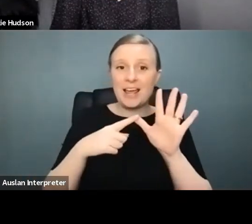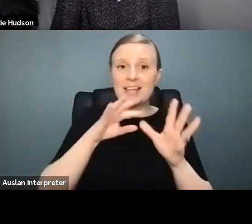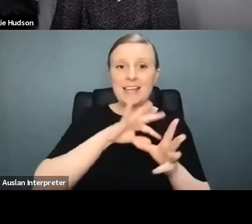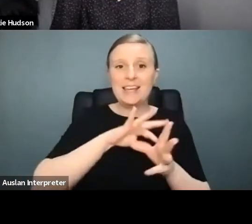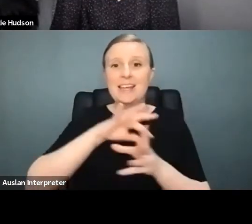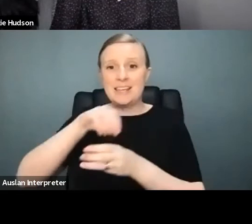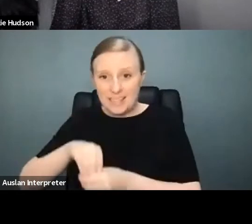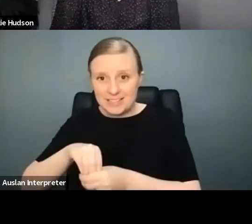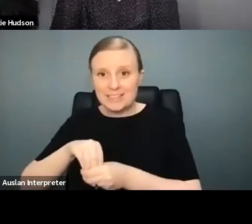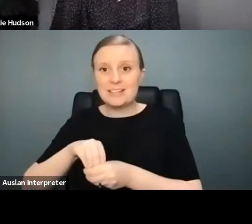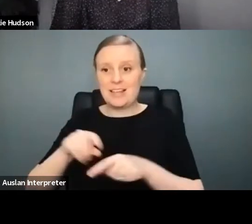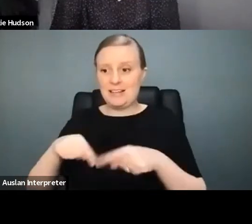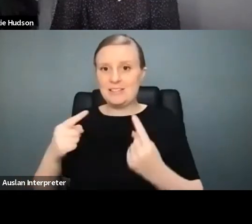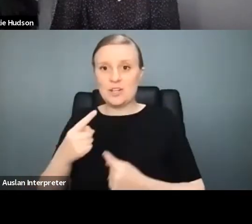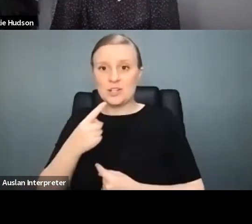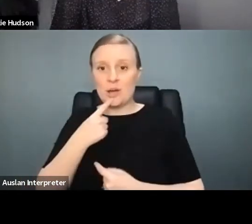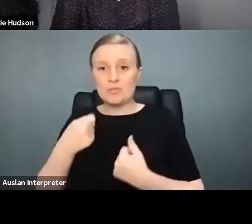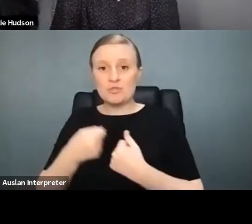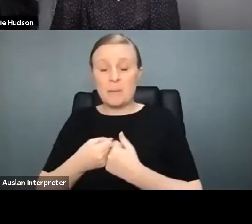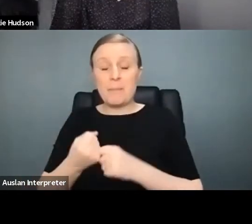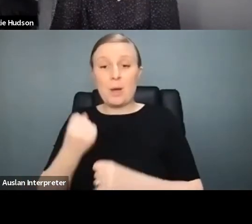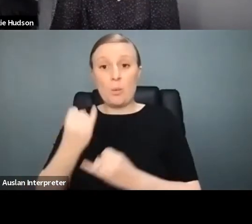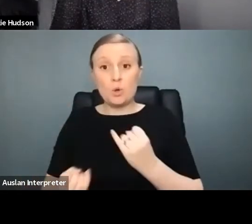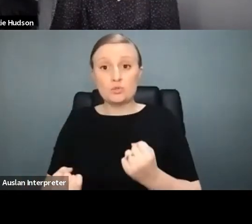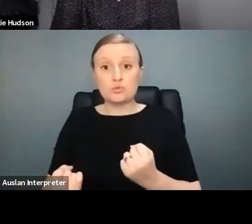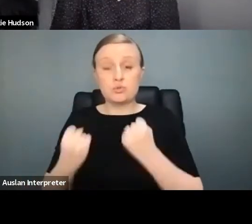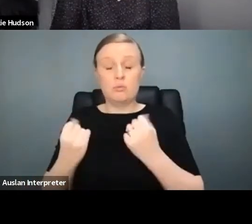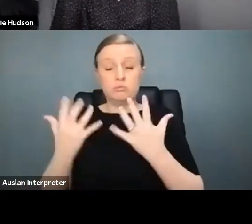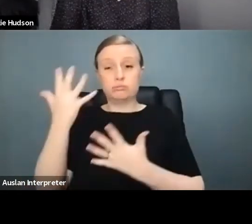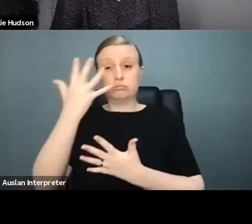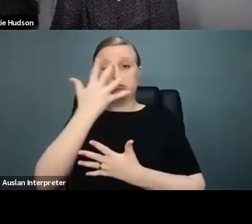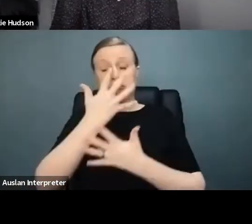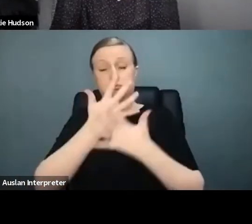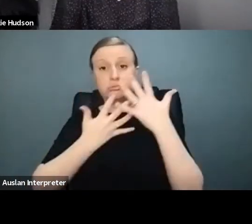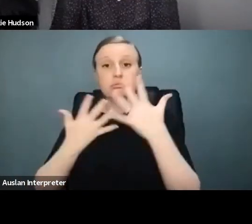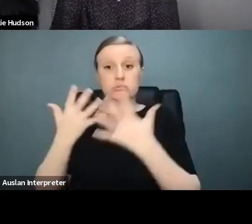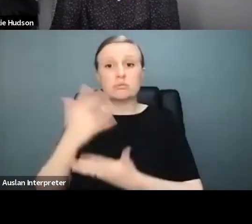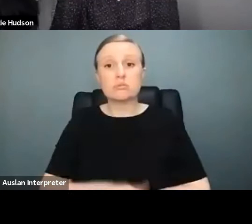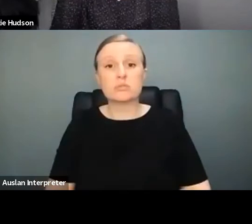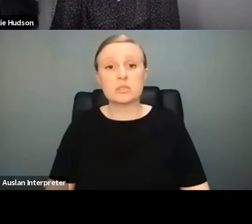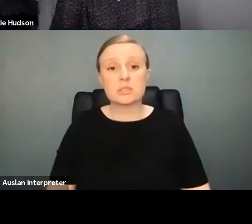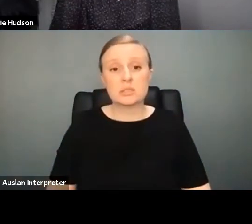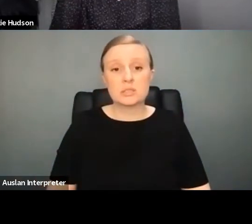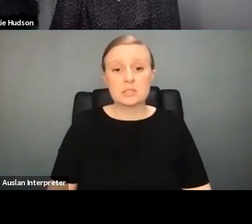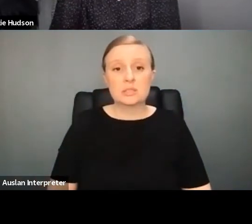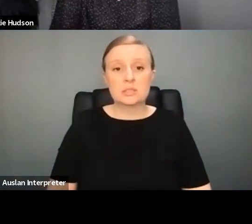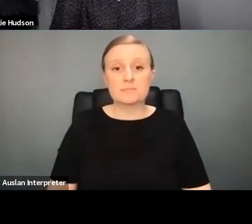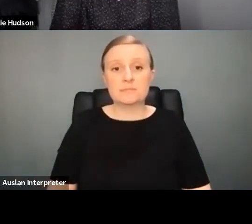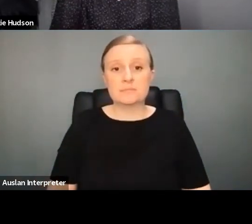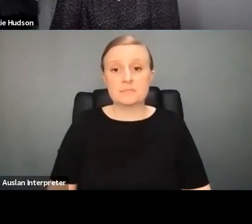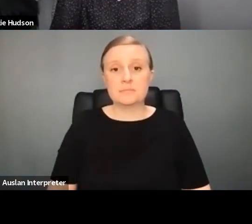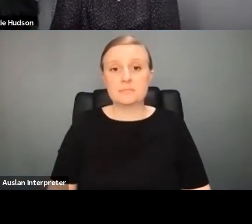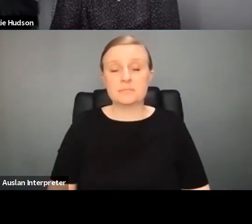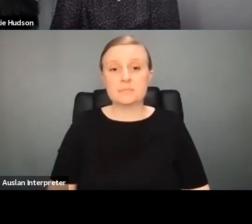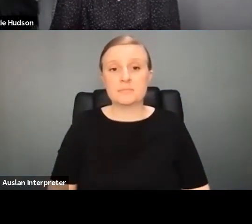which has probably increased toxicity. So the signal's